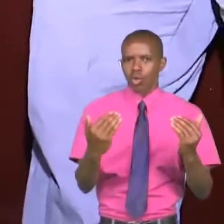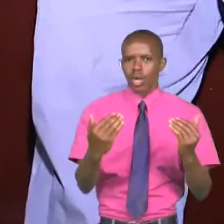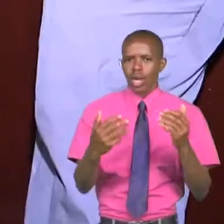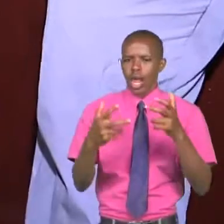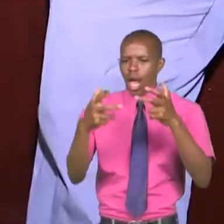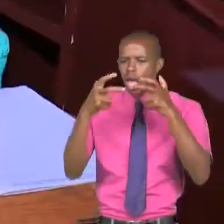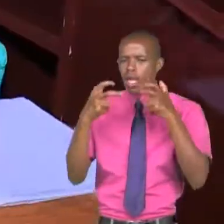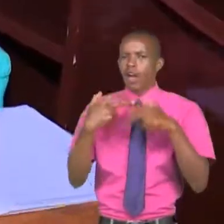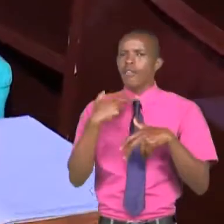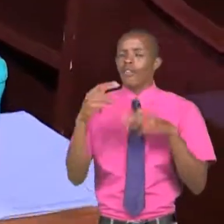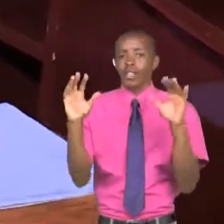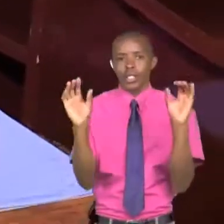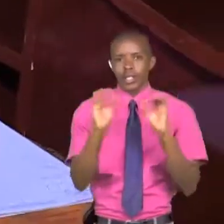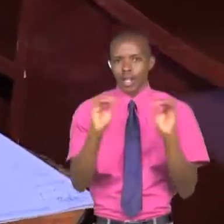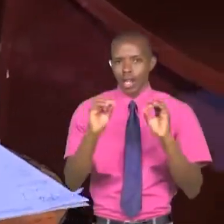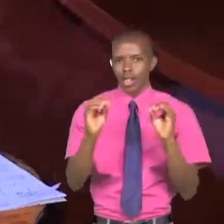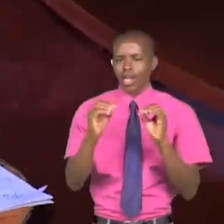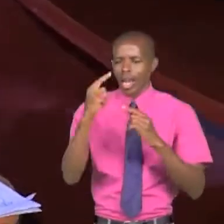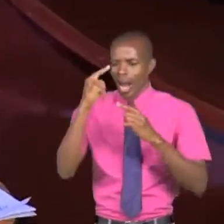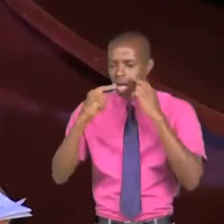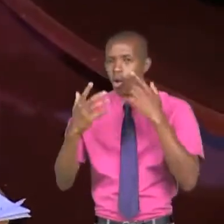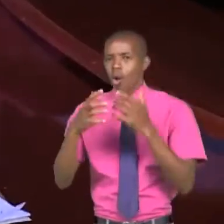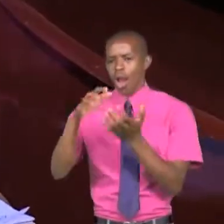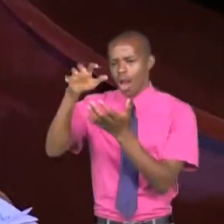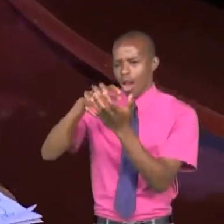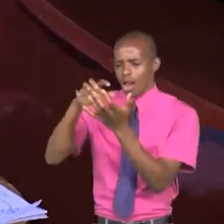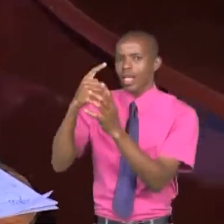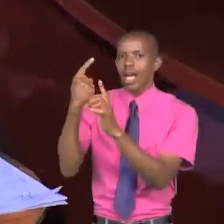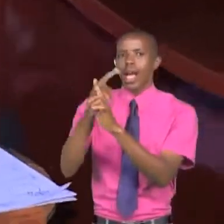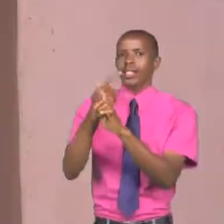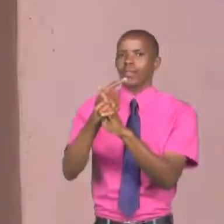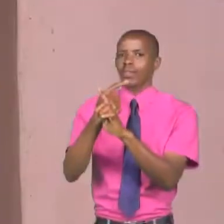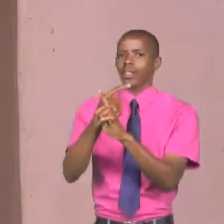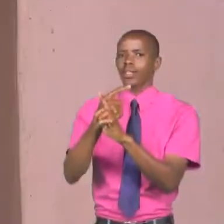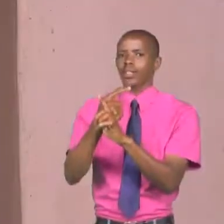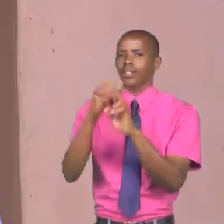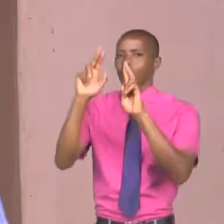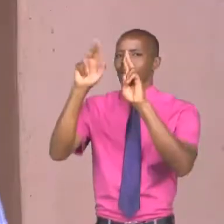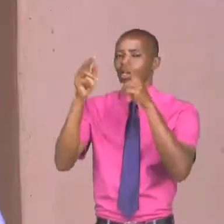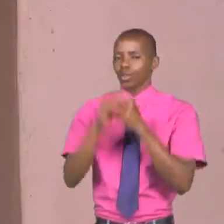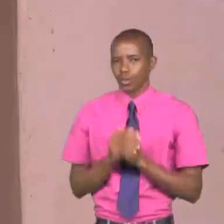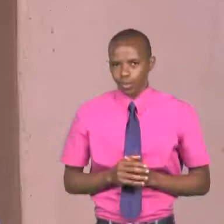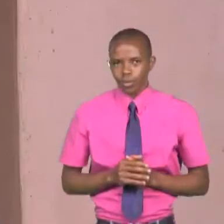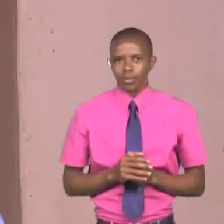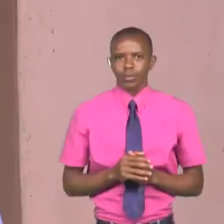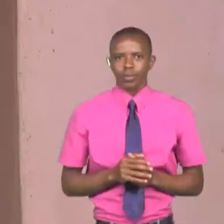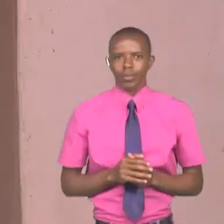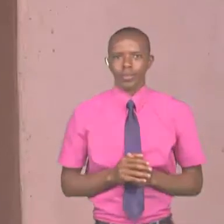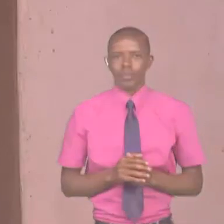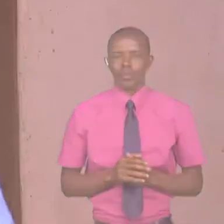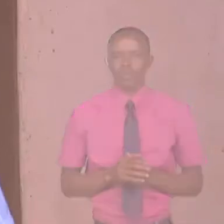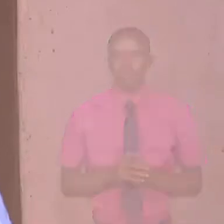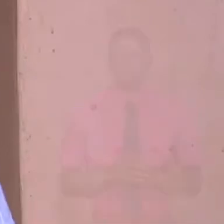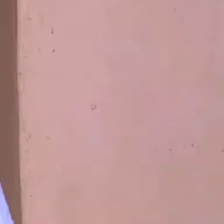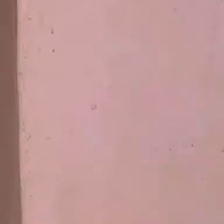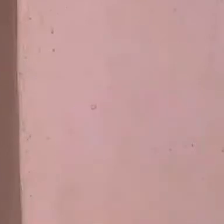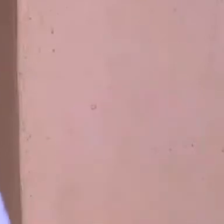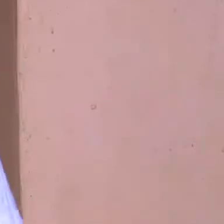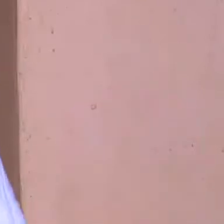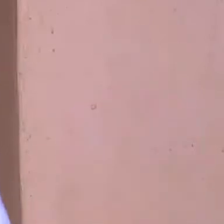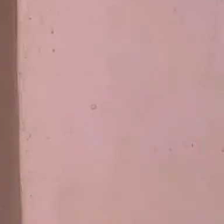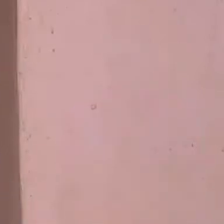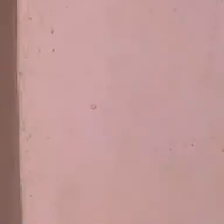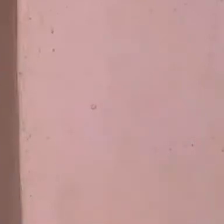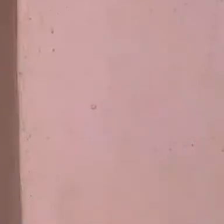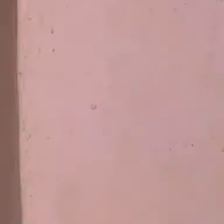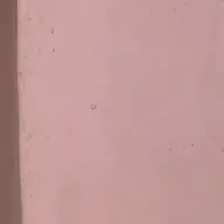their voice, cry or laughter is a different cup of tea. For example, when my children are arguing, I